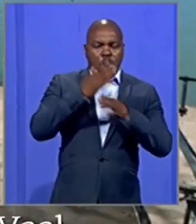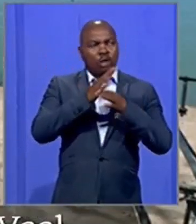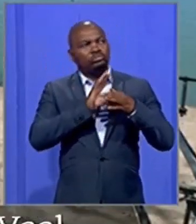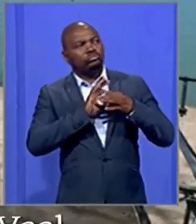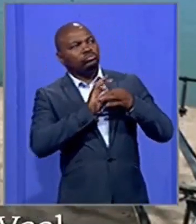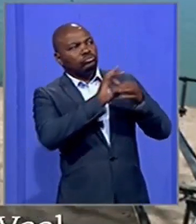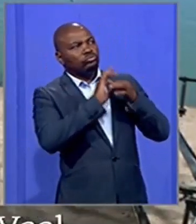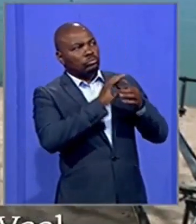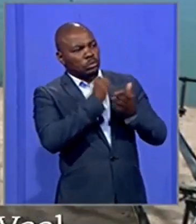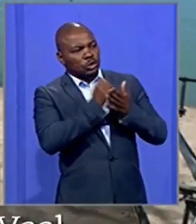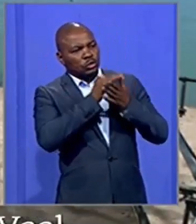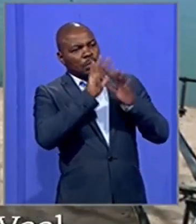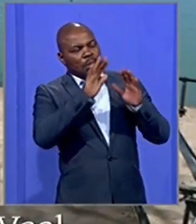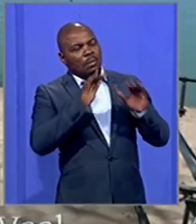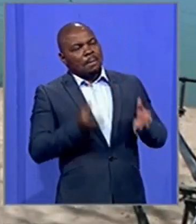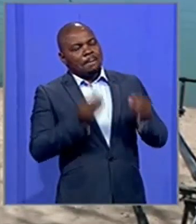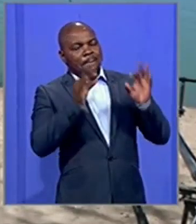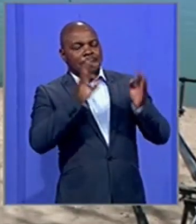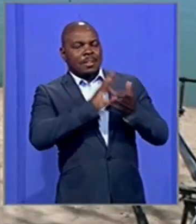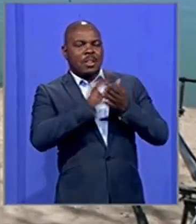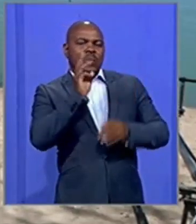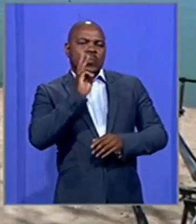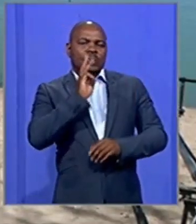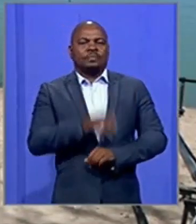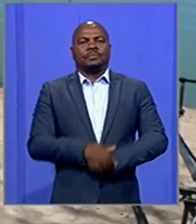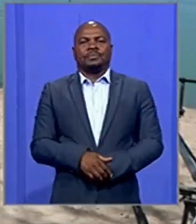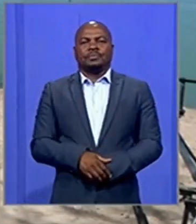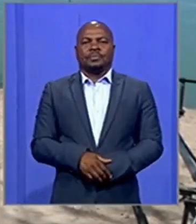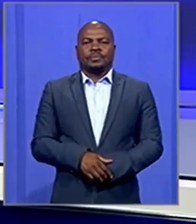abela badudi metsi ao a hlwekilego.